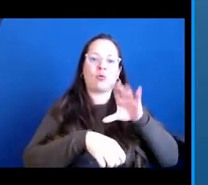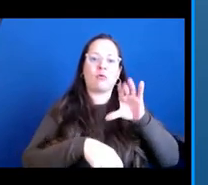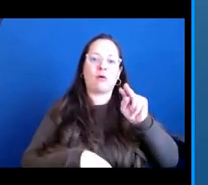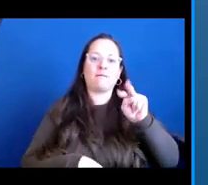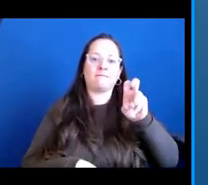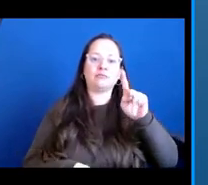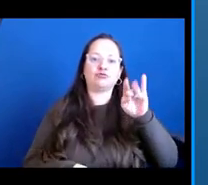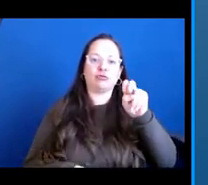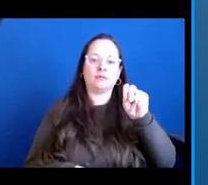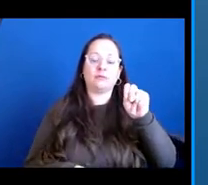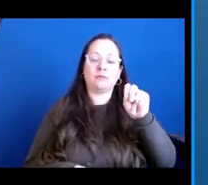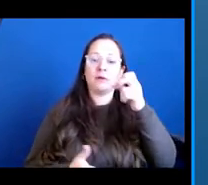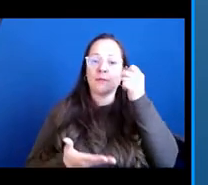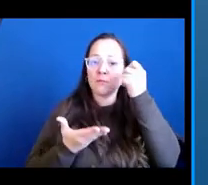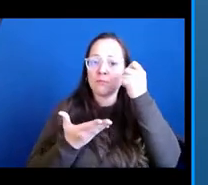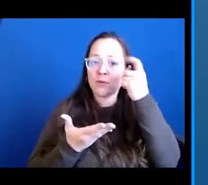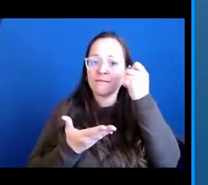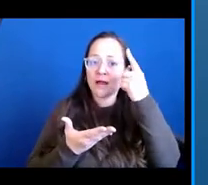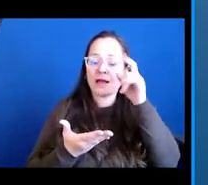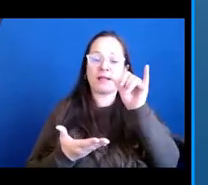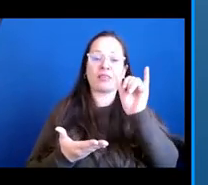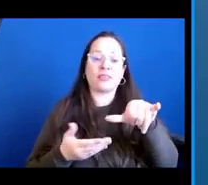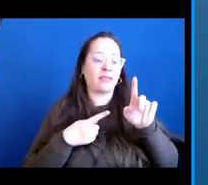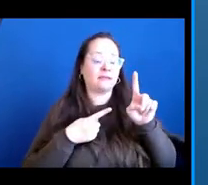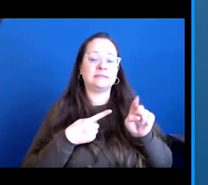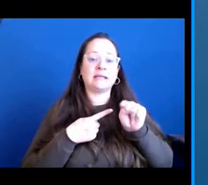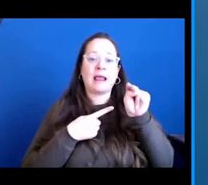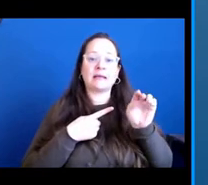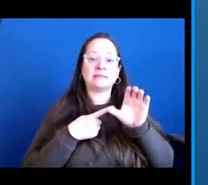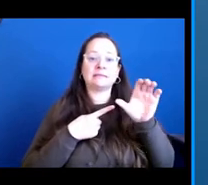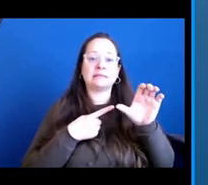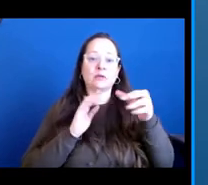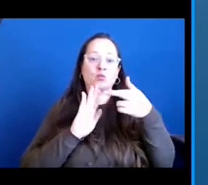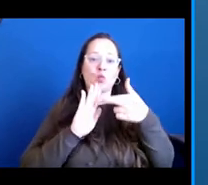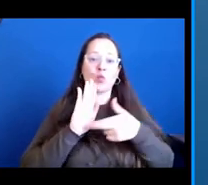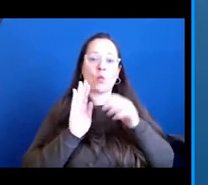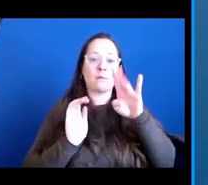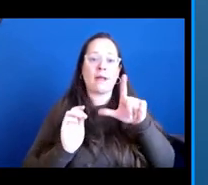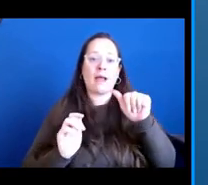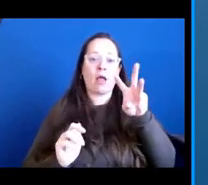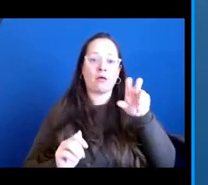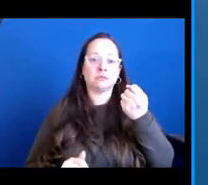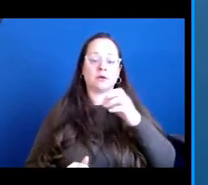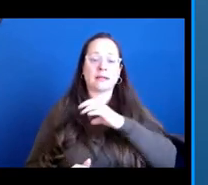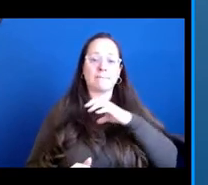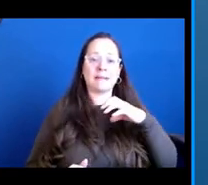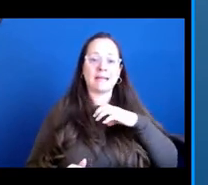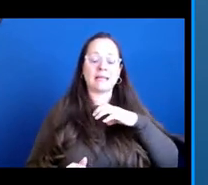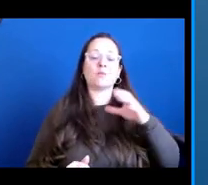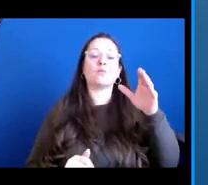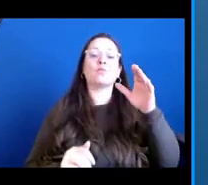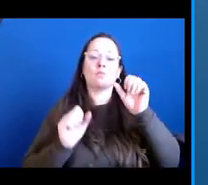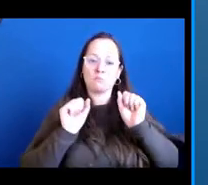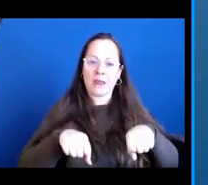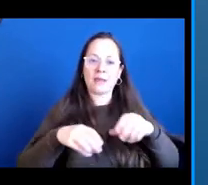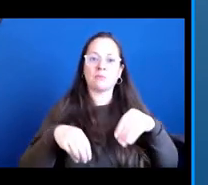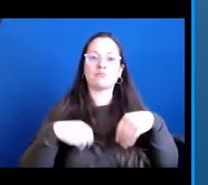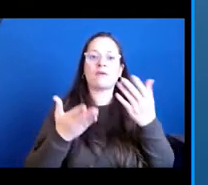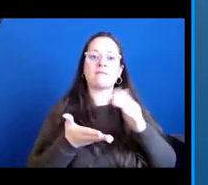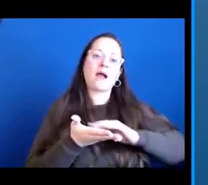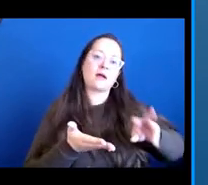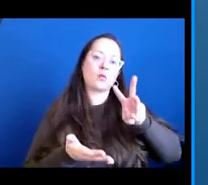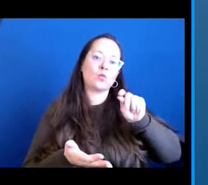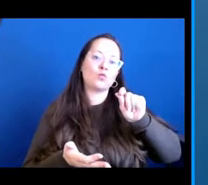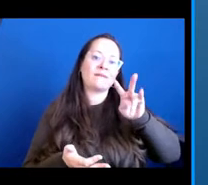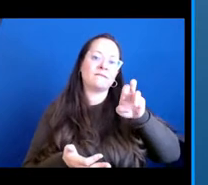provided however that the DNC rules and bylaws committee May provide waivers to State parties to hold their first